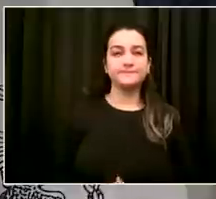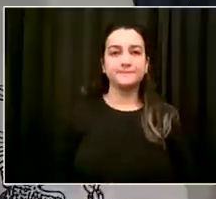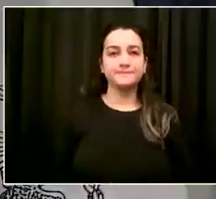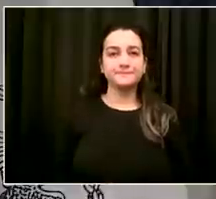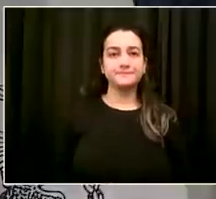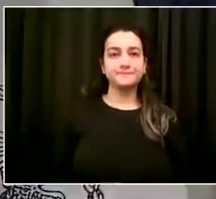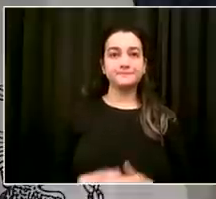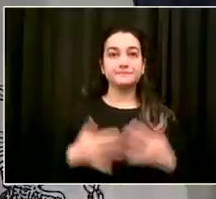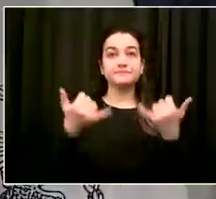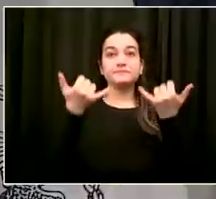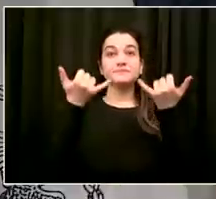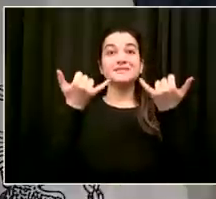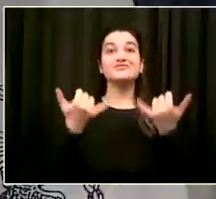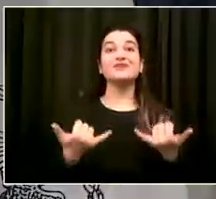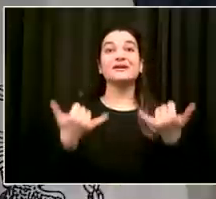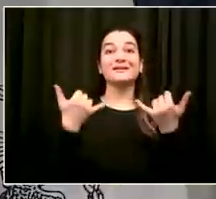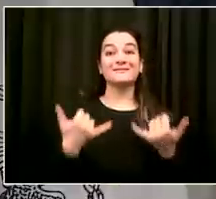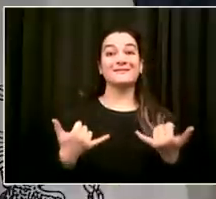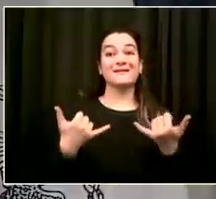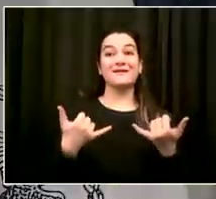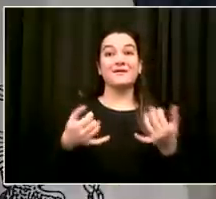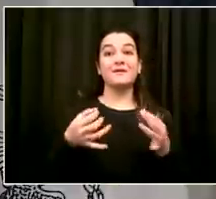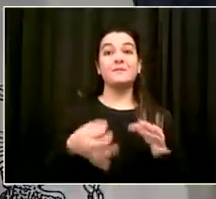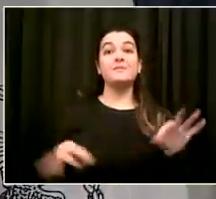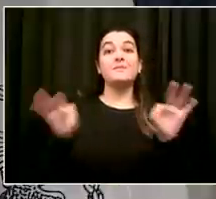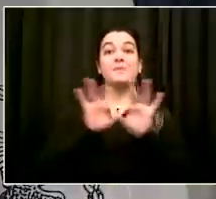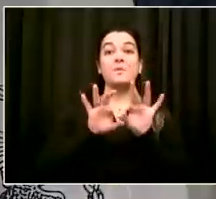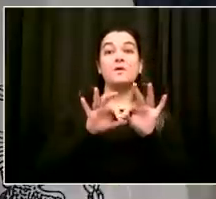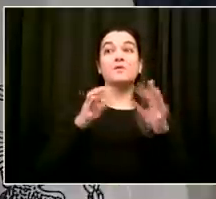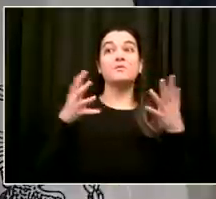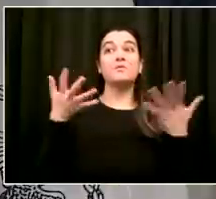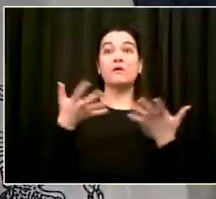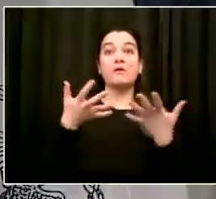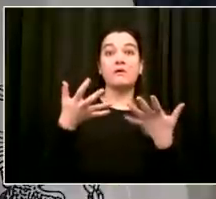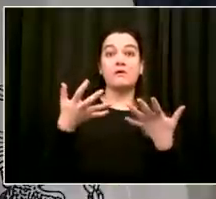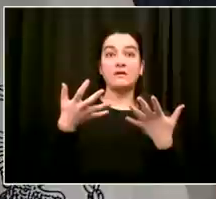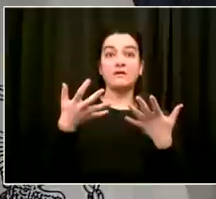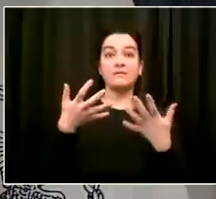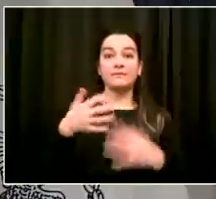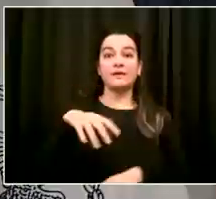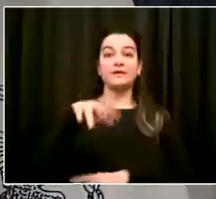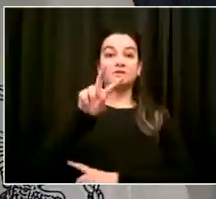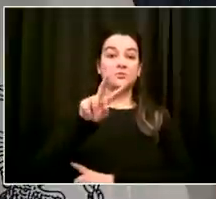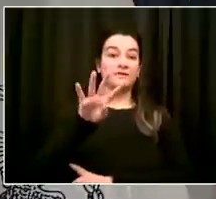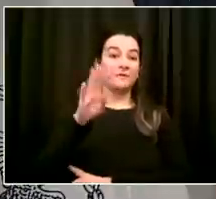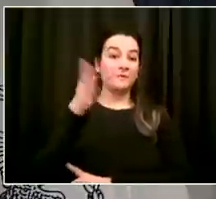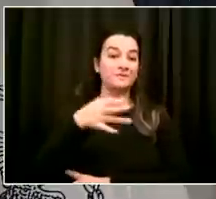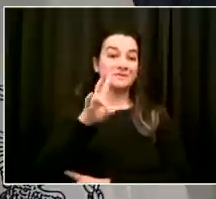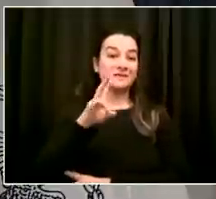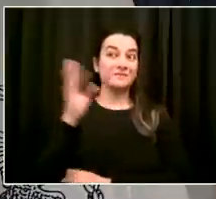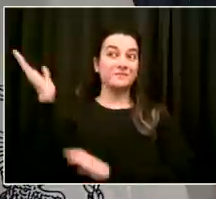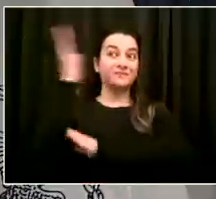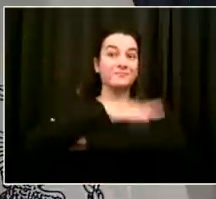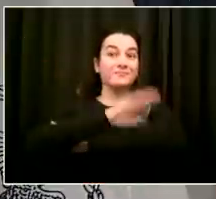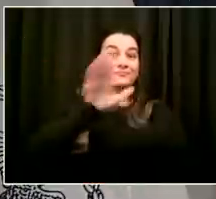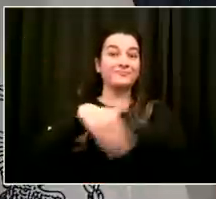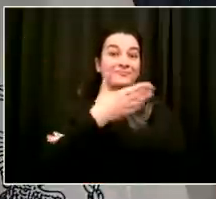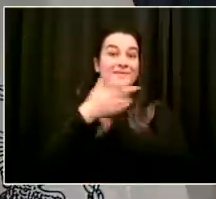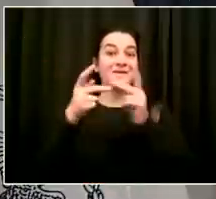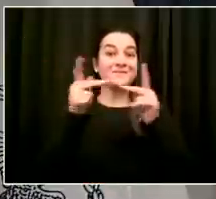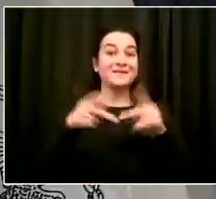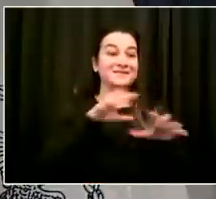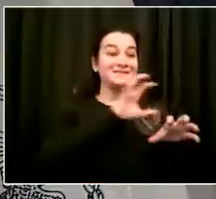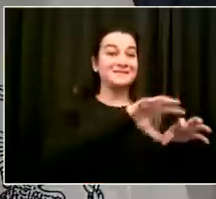were right there in the room getting vaccinated. And we know there'll be so many tens of thousands more in the coming days. So